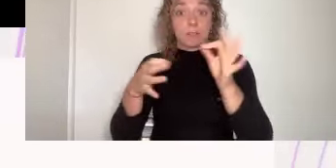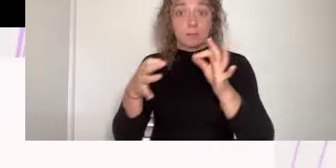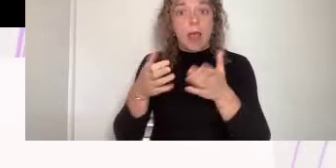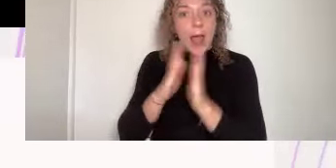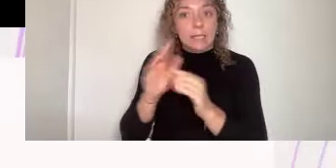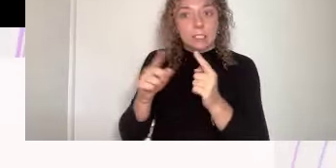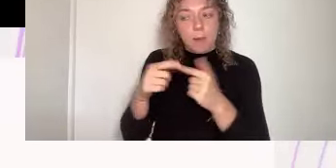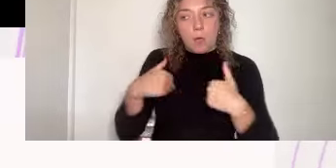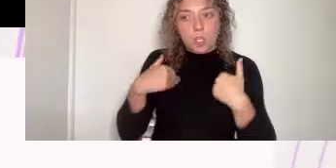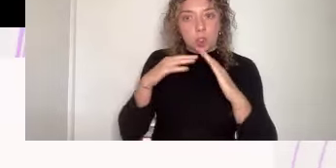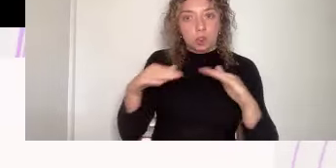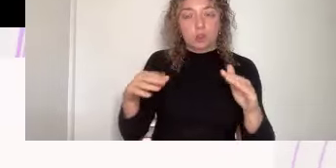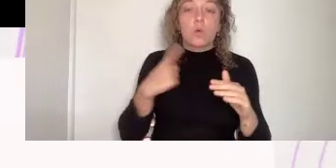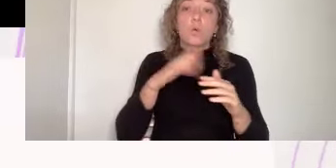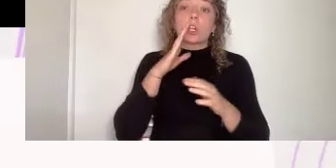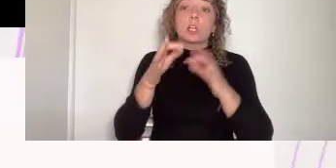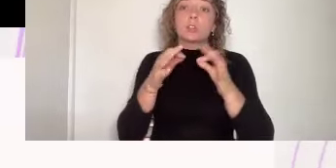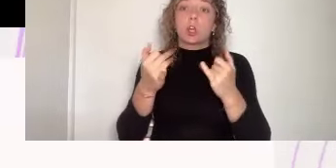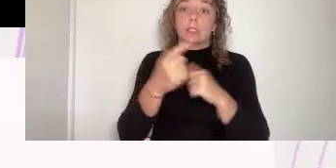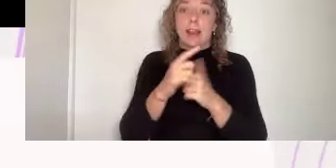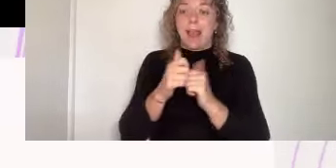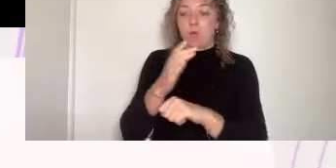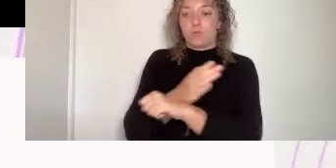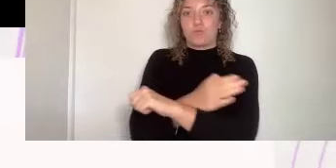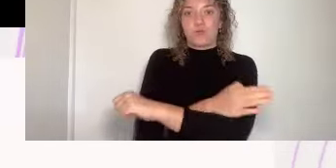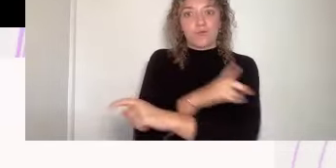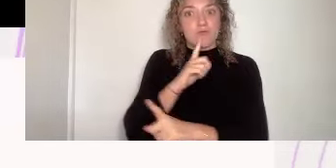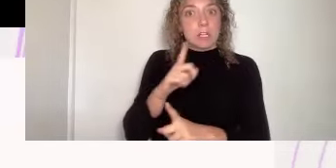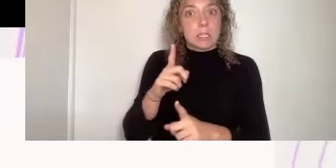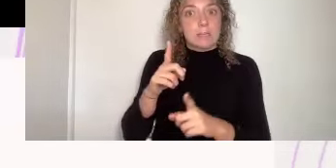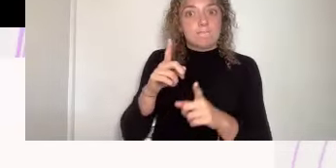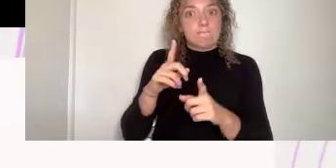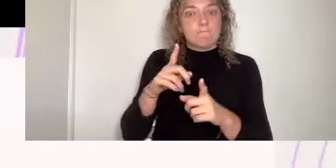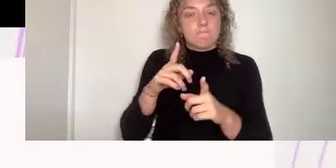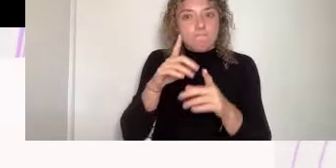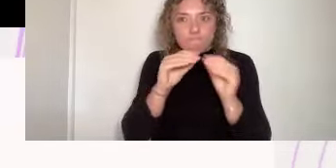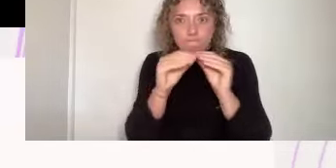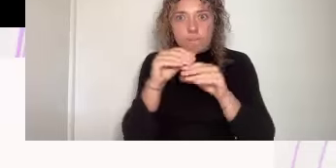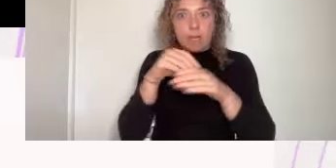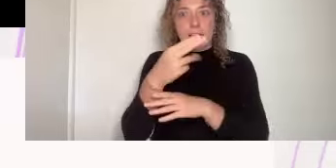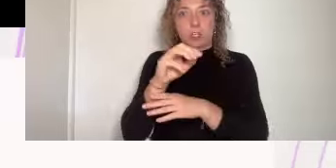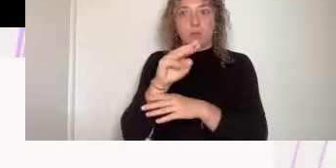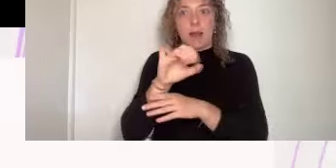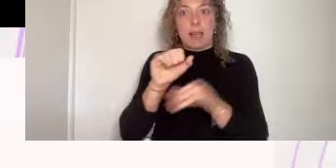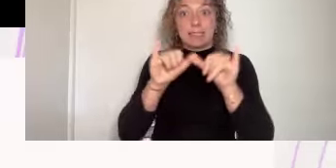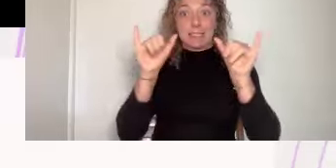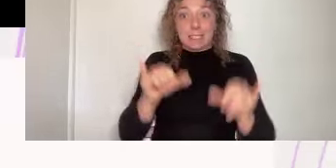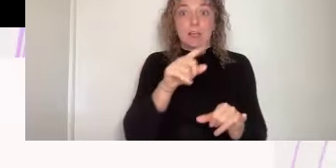talk today about how improvements are being made to the HMIS system so that that system can do the